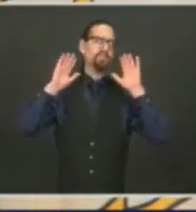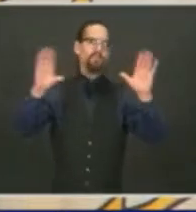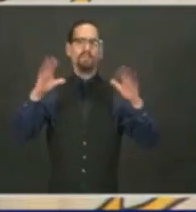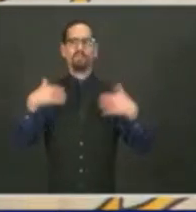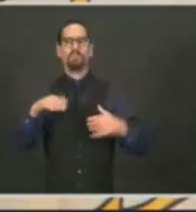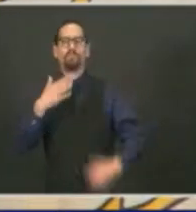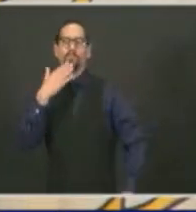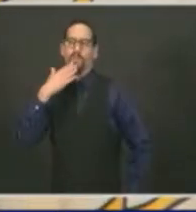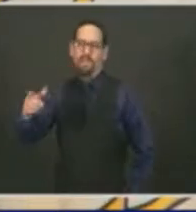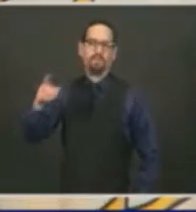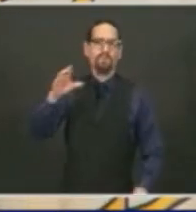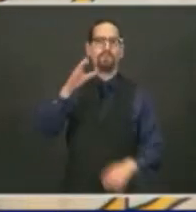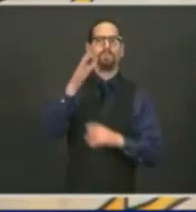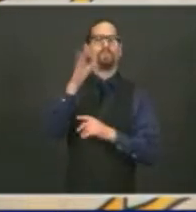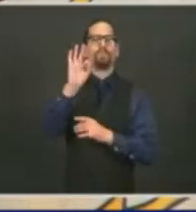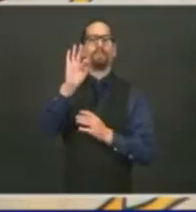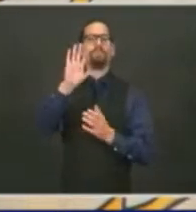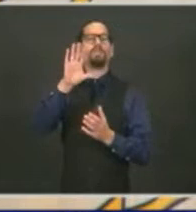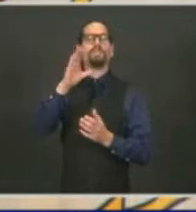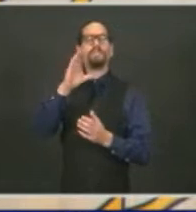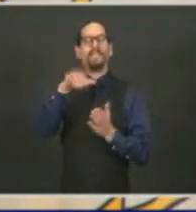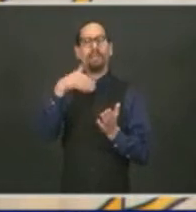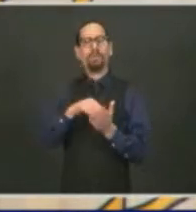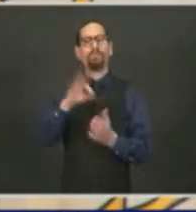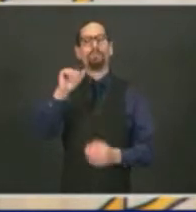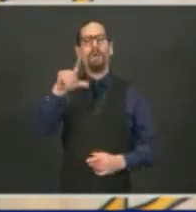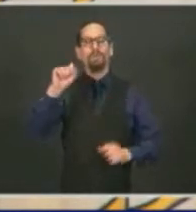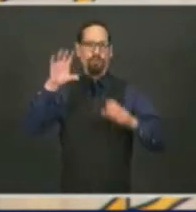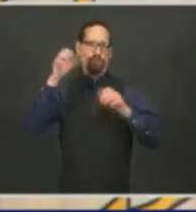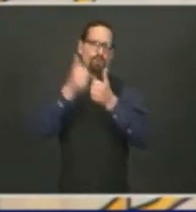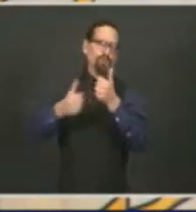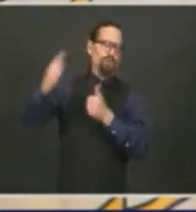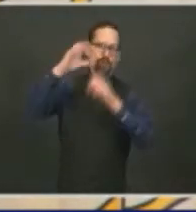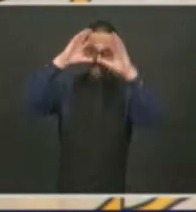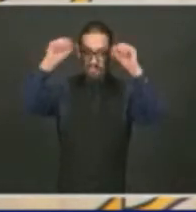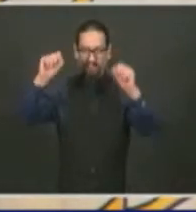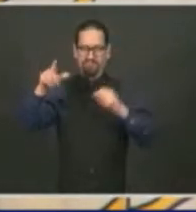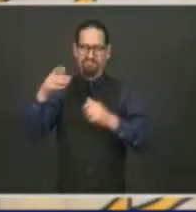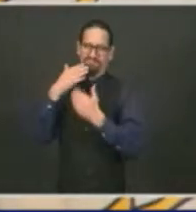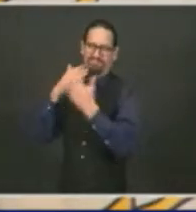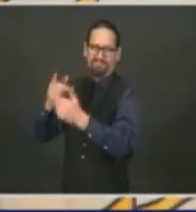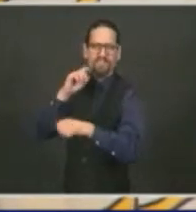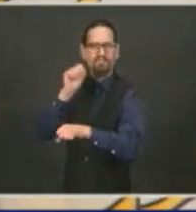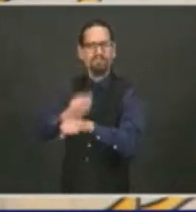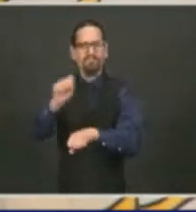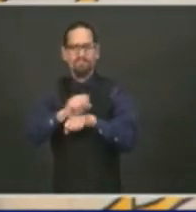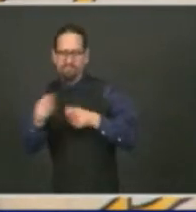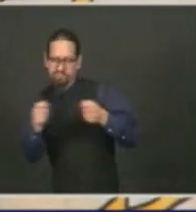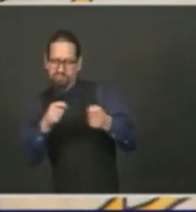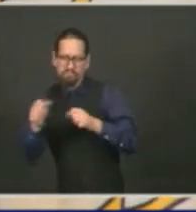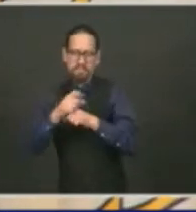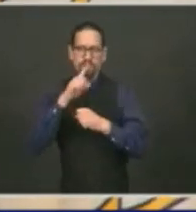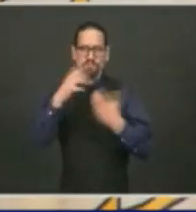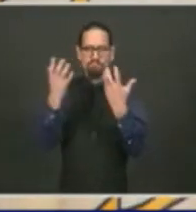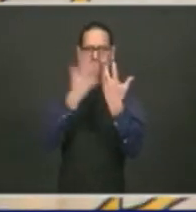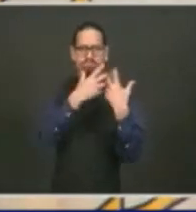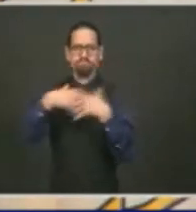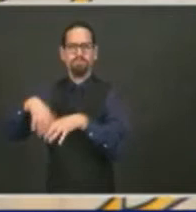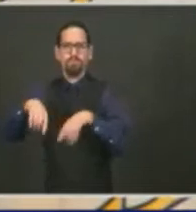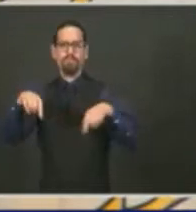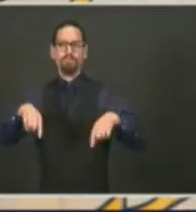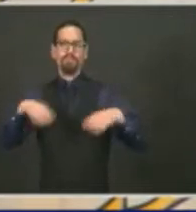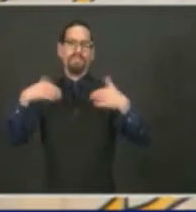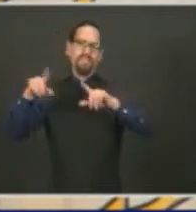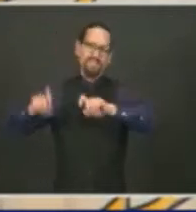Dr. Stephanie Downey Toledo, who has done just a phenomenal job in getting the kids, and